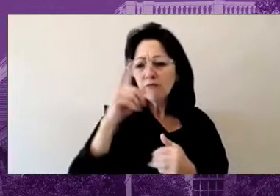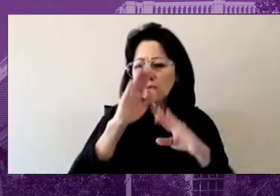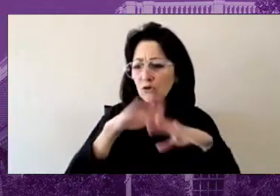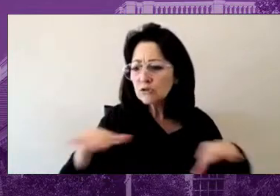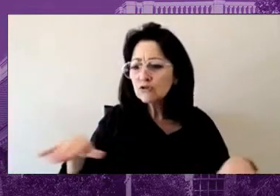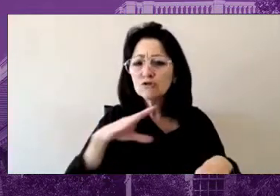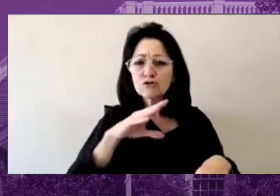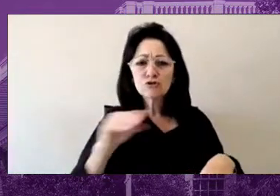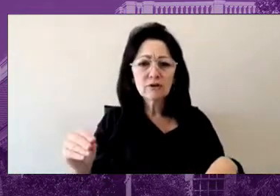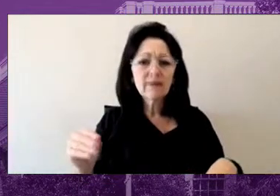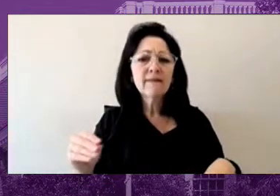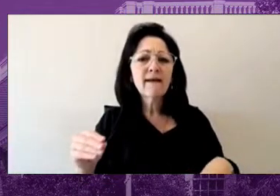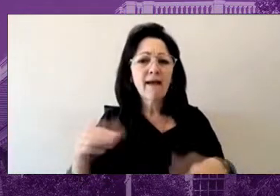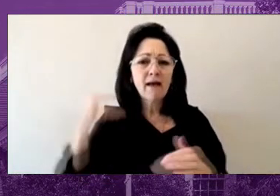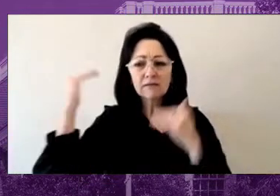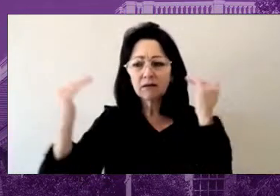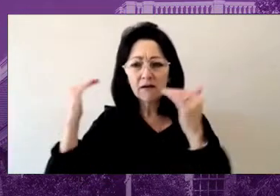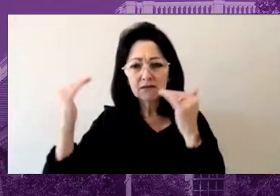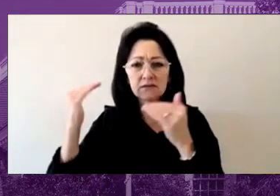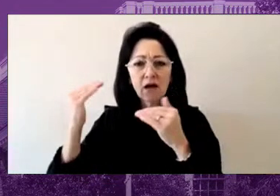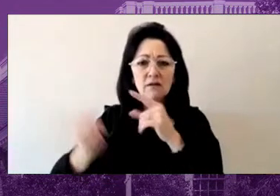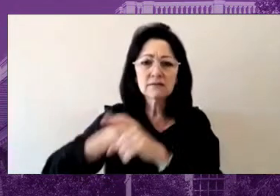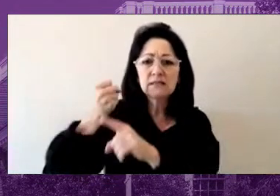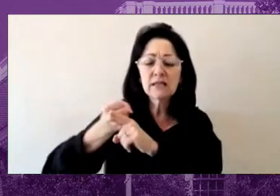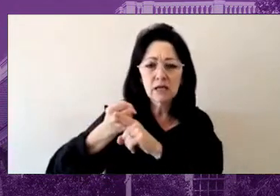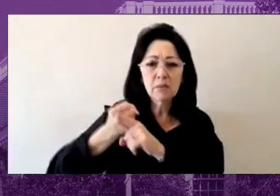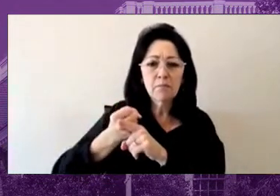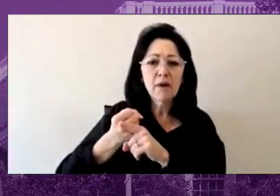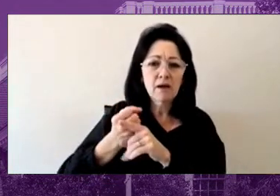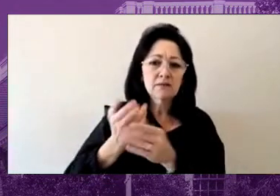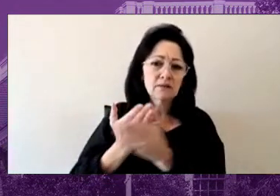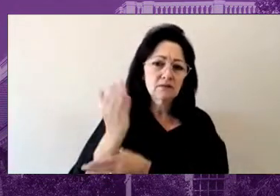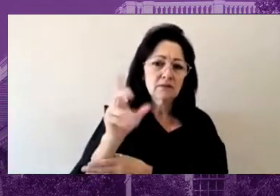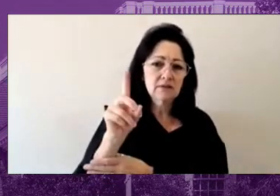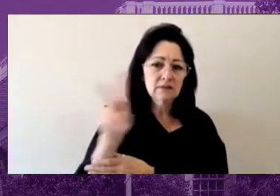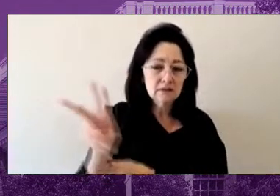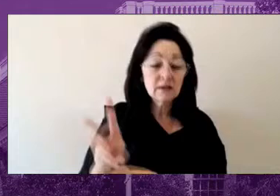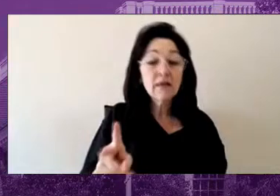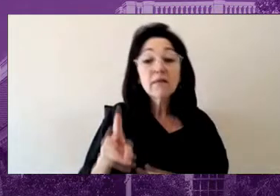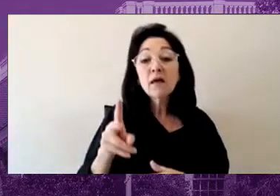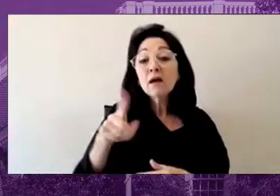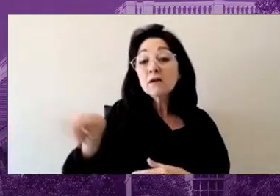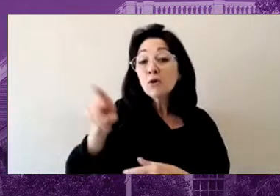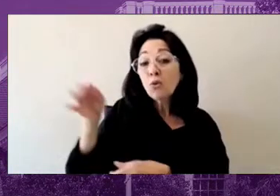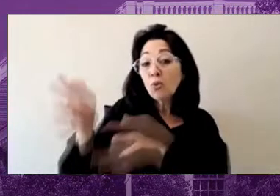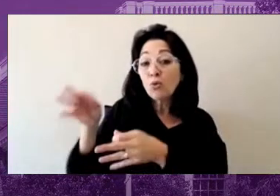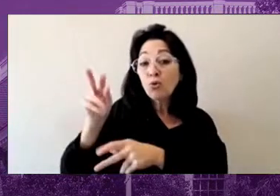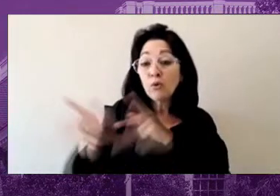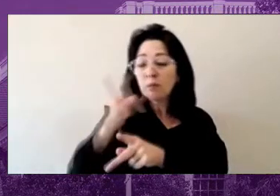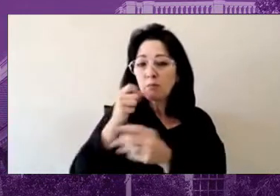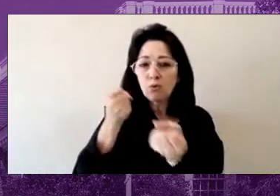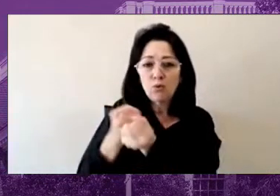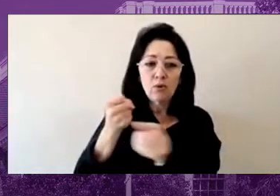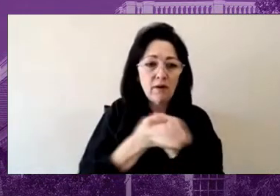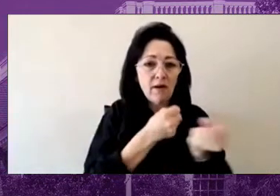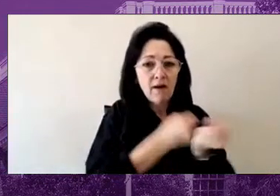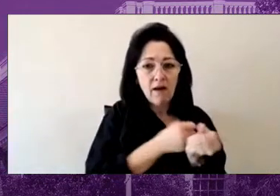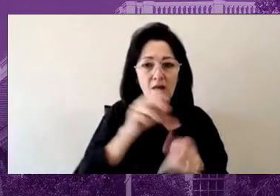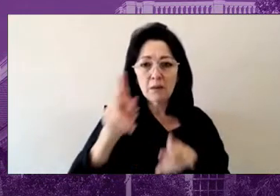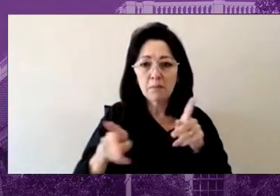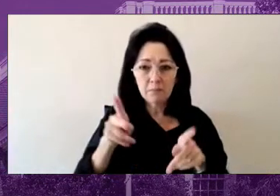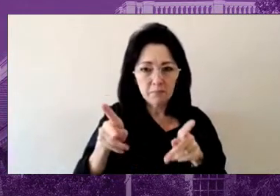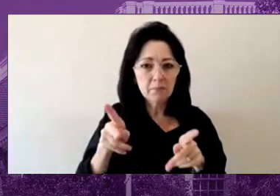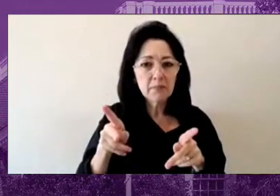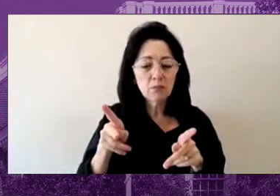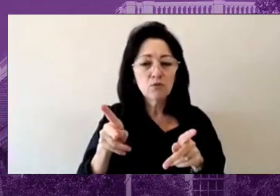domestic violence court advocates who assisted with filing the PFA petitions and accompanied victims to hearings on virtual